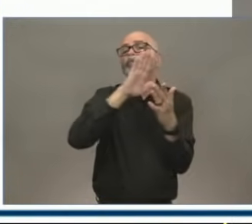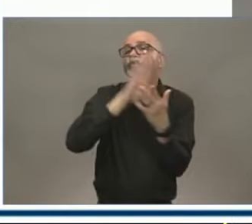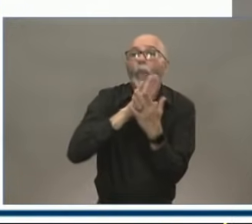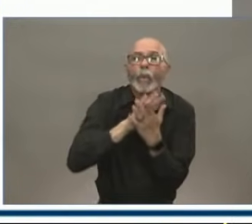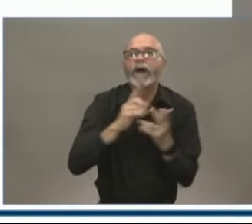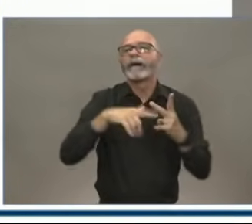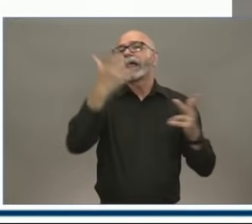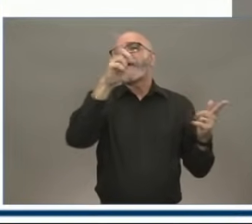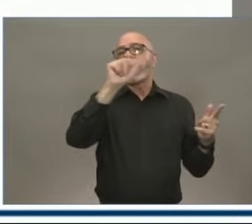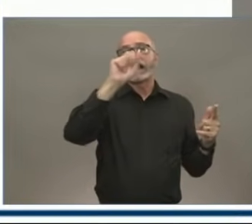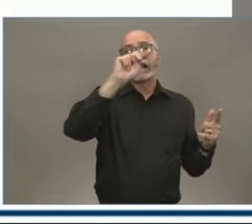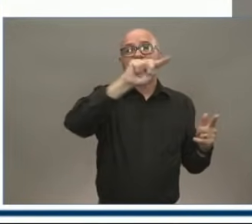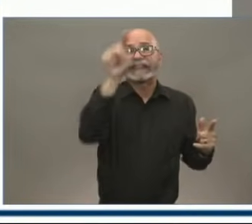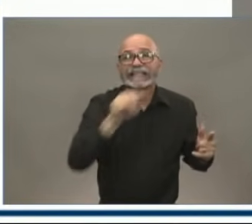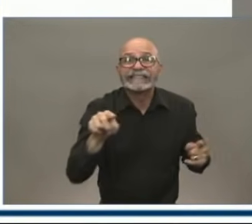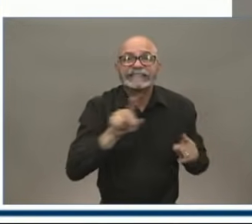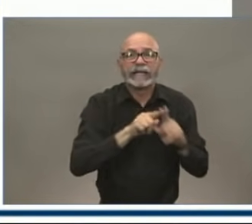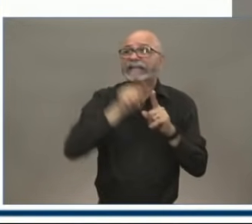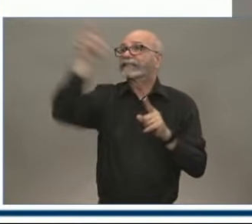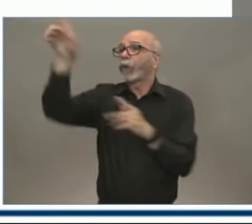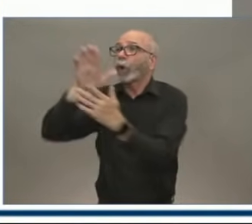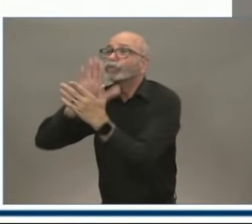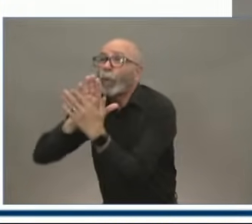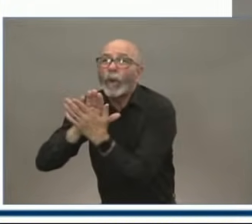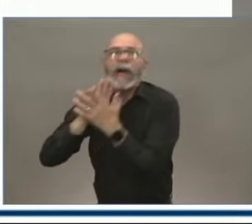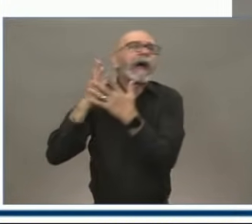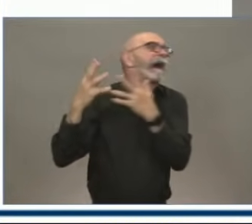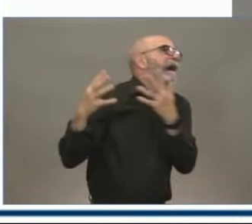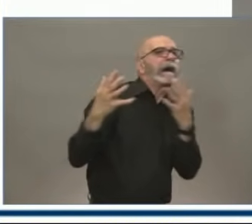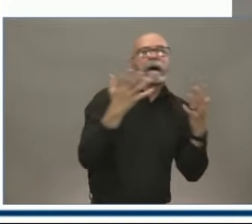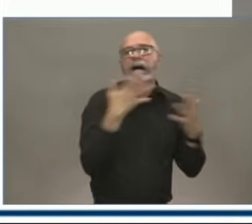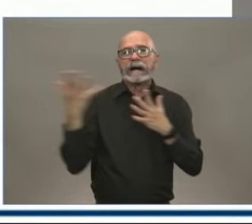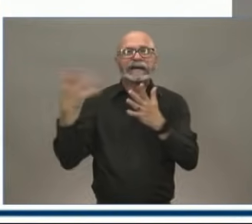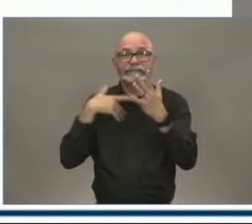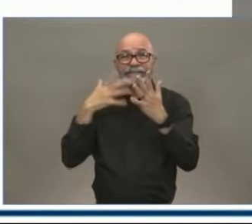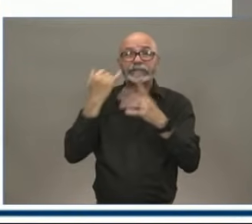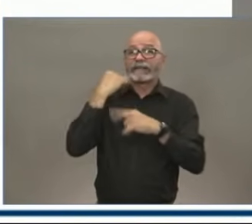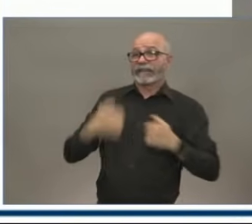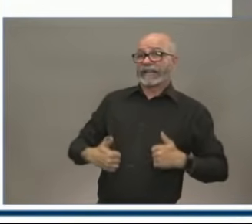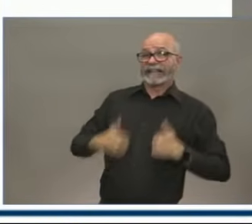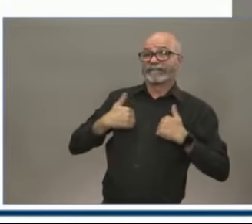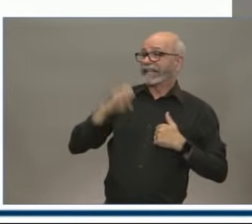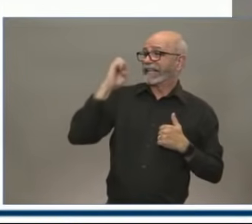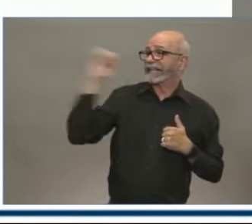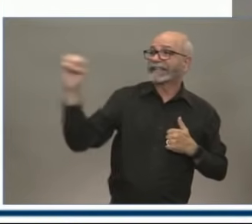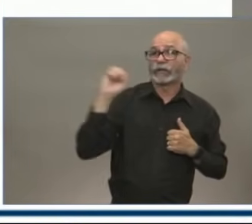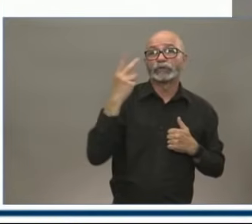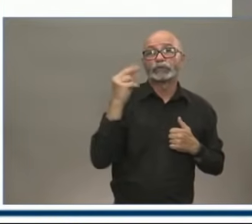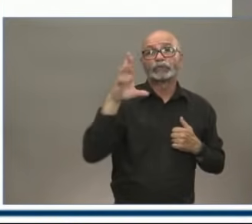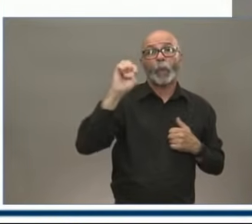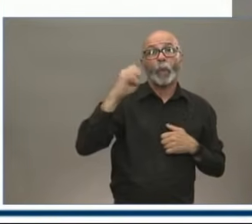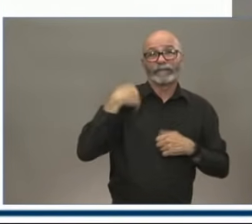Shore and have a doctor's appointment at Dartmouth General Hospital, that's essential travel. So these kind of things can continue.